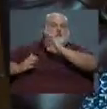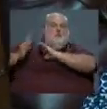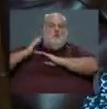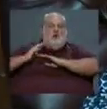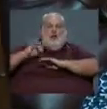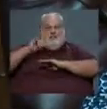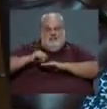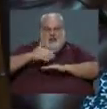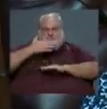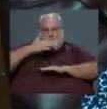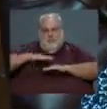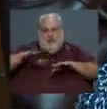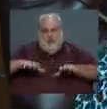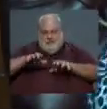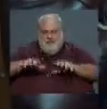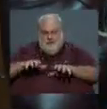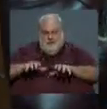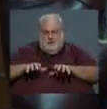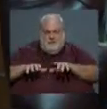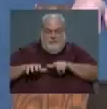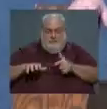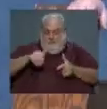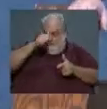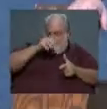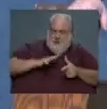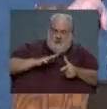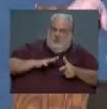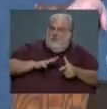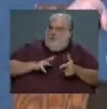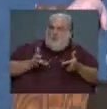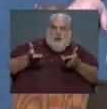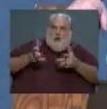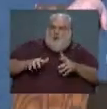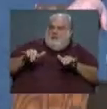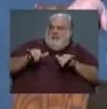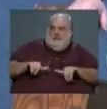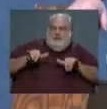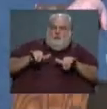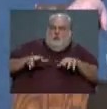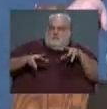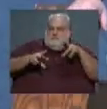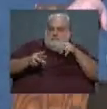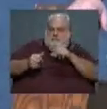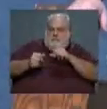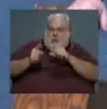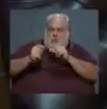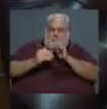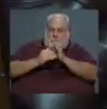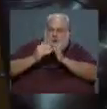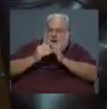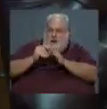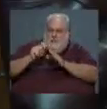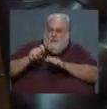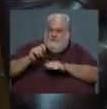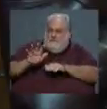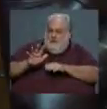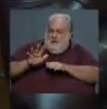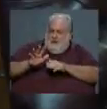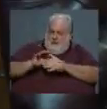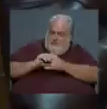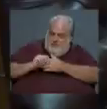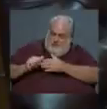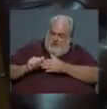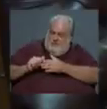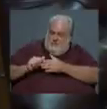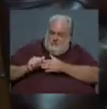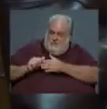type of activity. Neither there. Do we. We're going to invest about $1.2 million into the property itself. So what assurances can you give